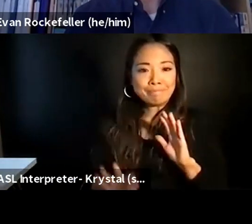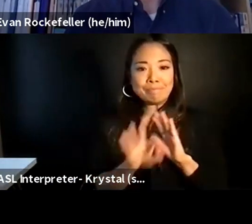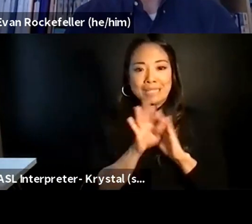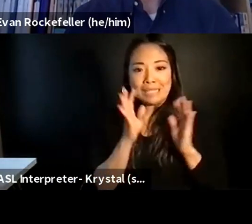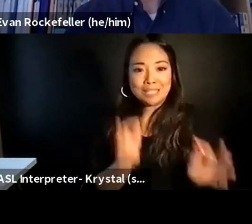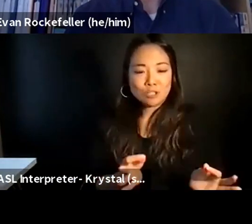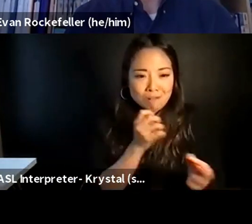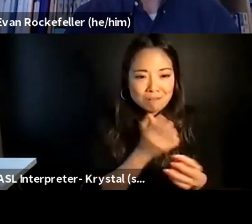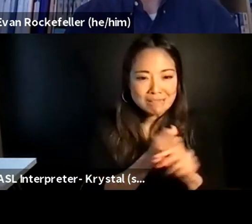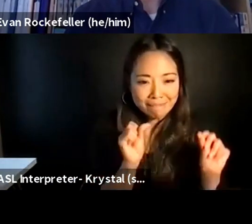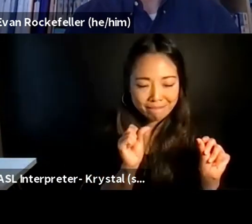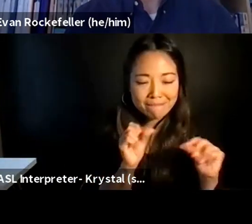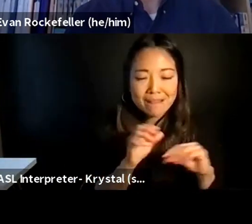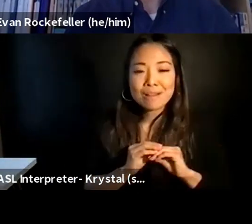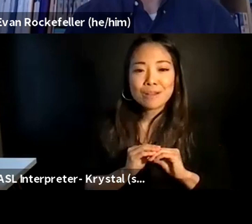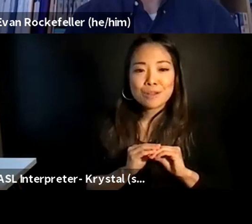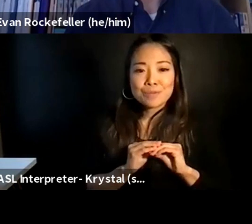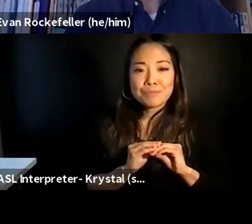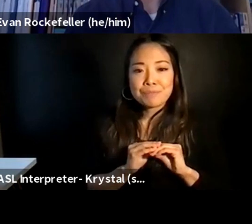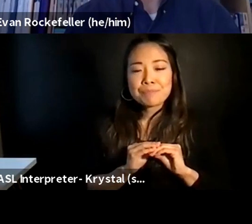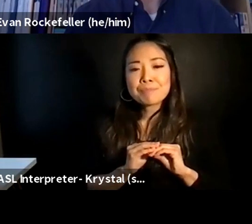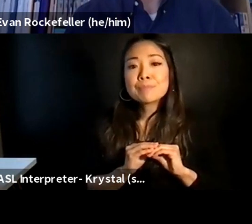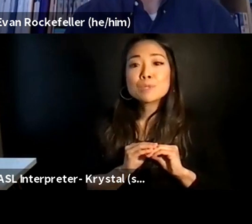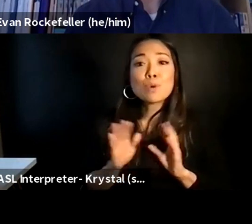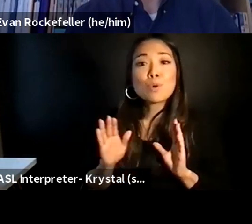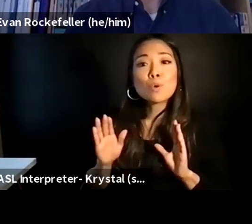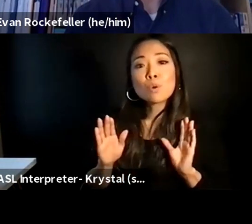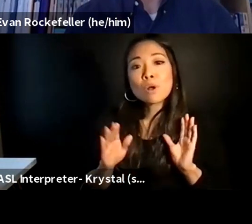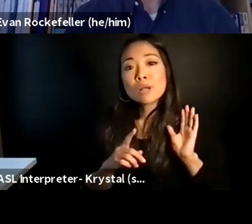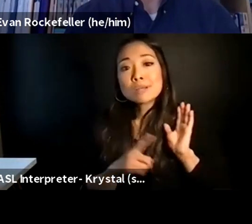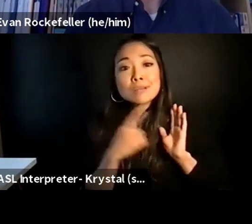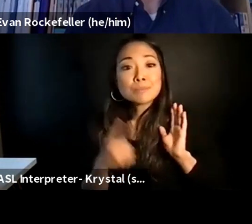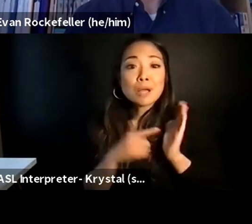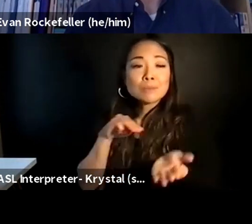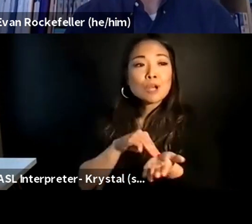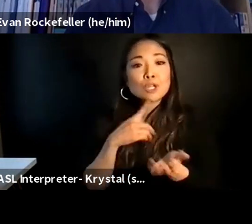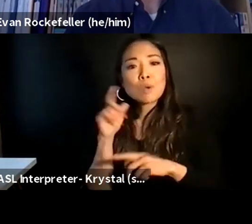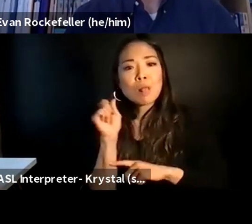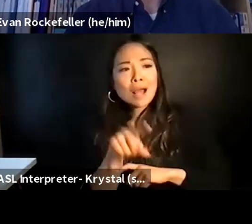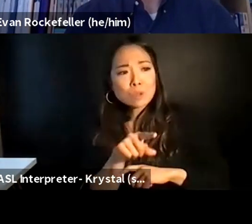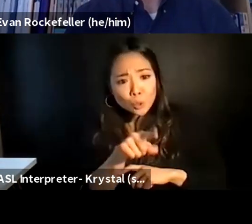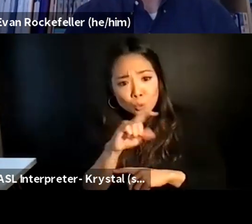even start with asking questions of like, oh, are you sexually active? Is there a risk that you're pregnant? Blah, blah, blah, blah, blah. And it's like,